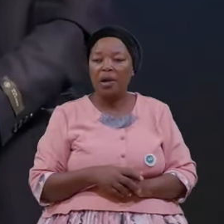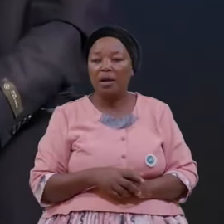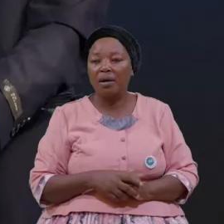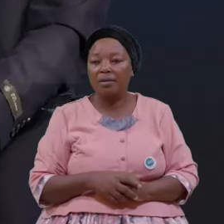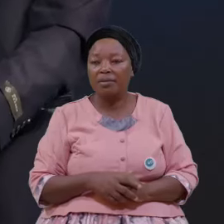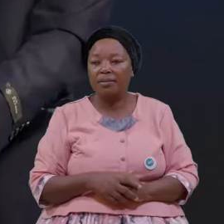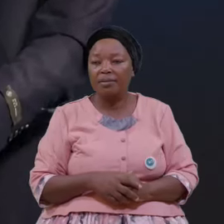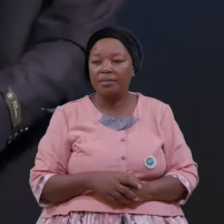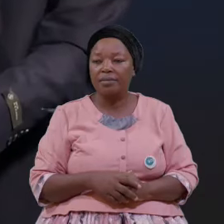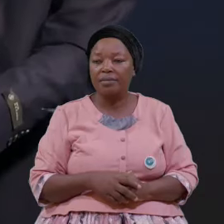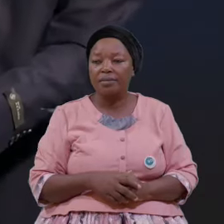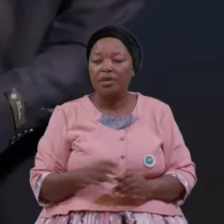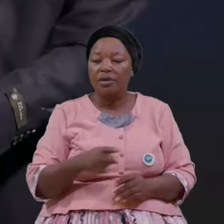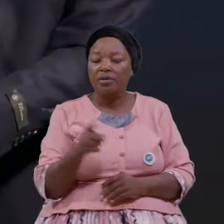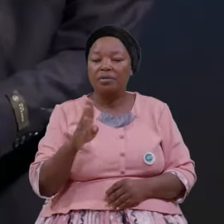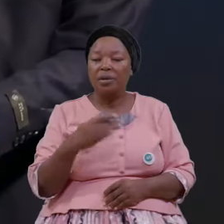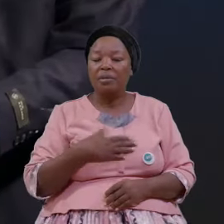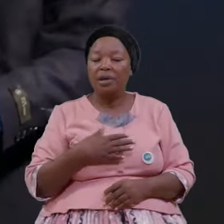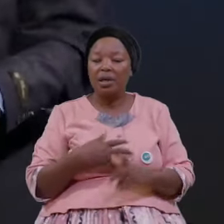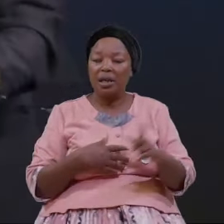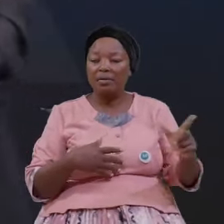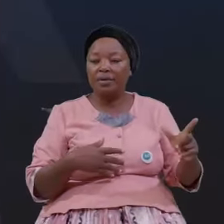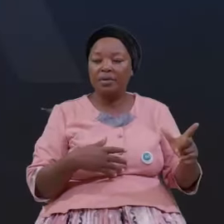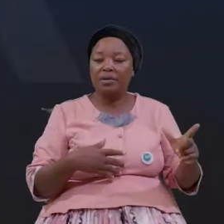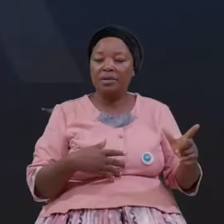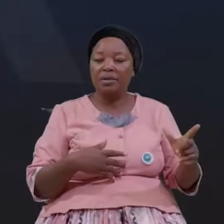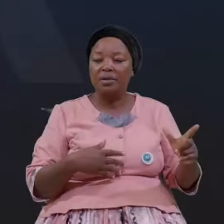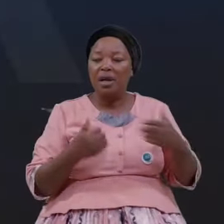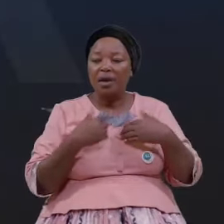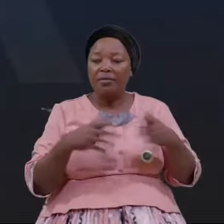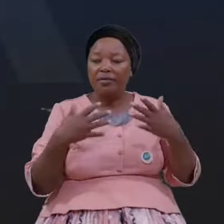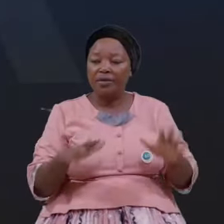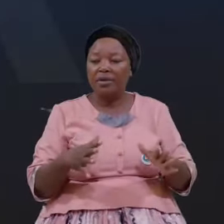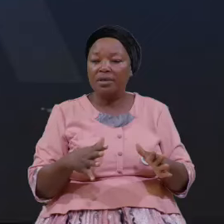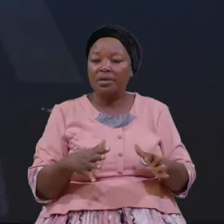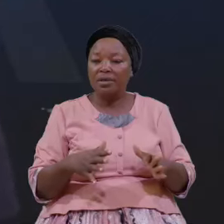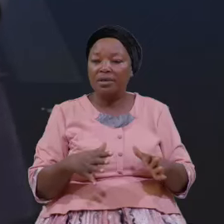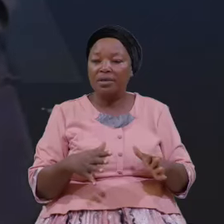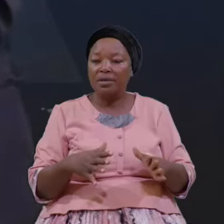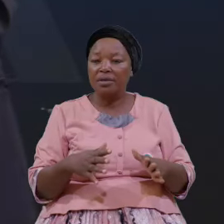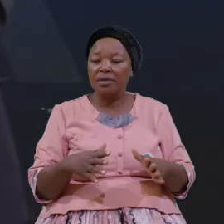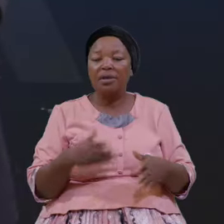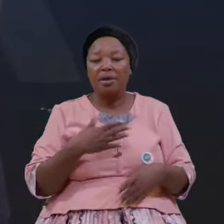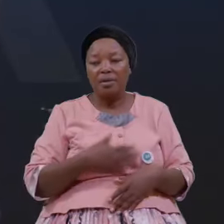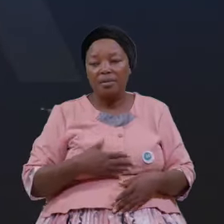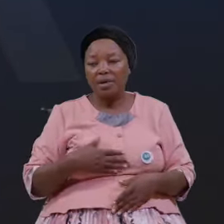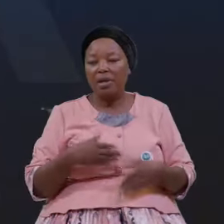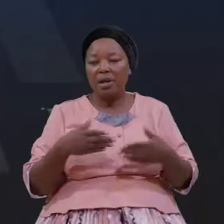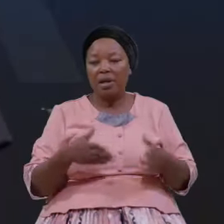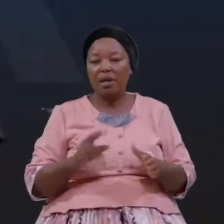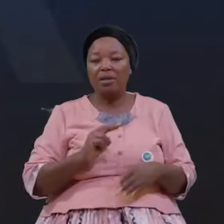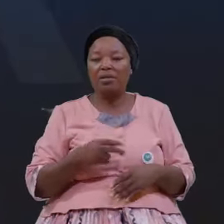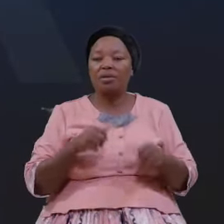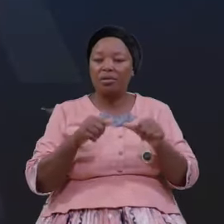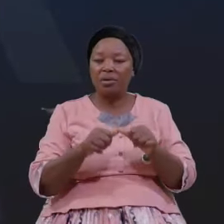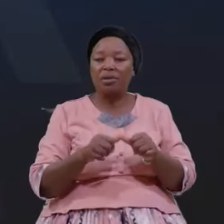Those by my left, have you finished? Please, let's continue. Let's start up. Those of